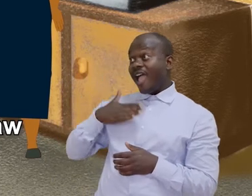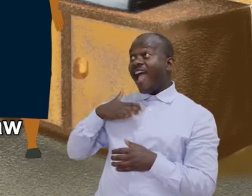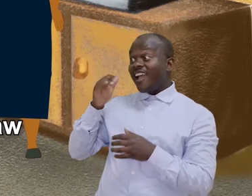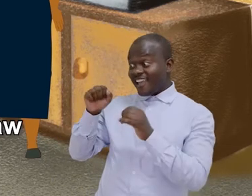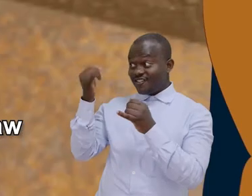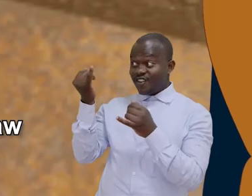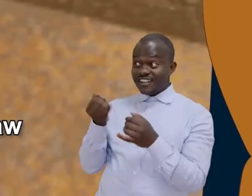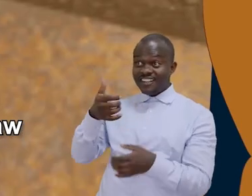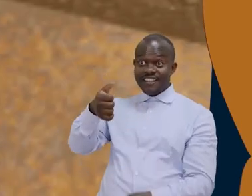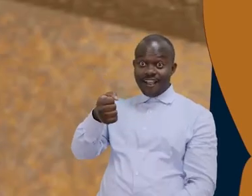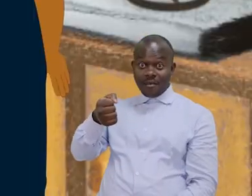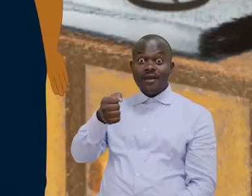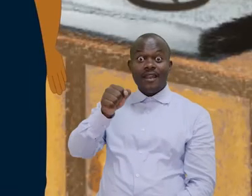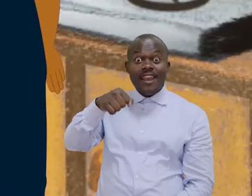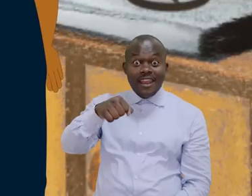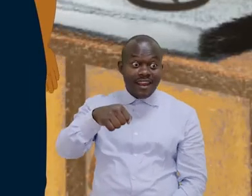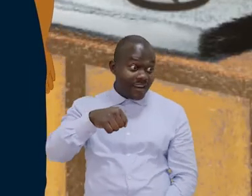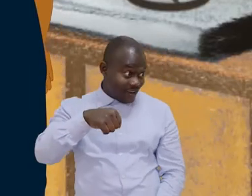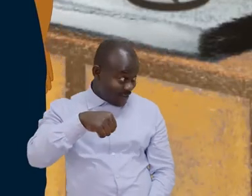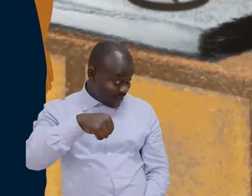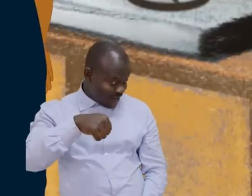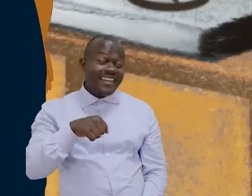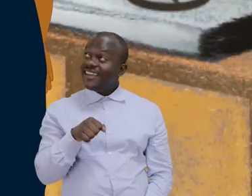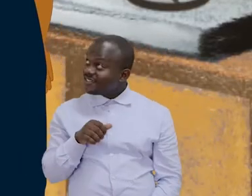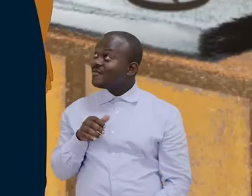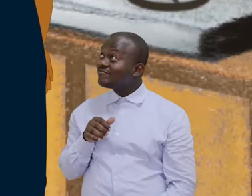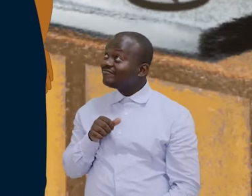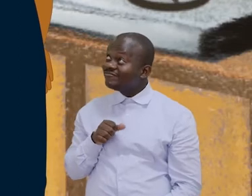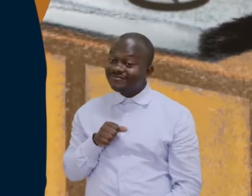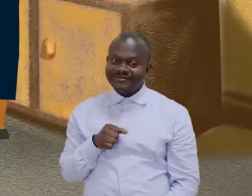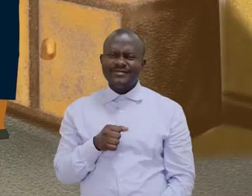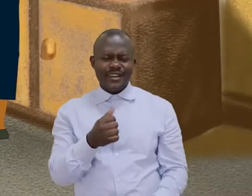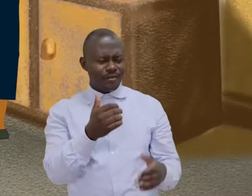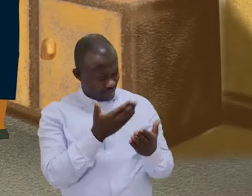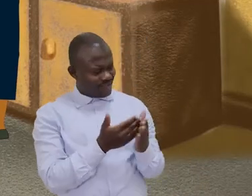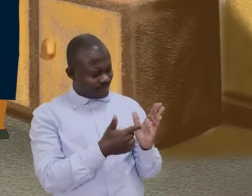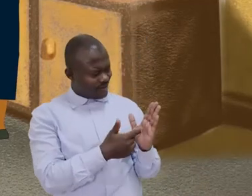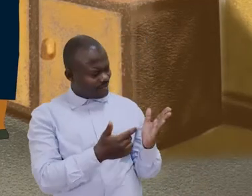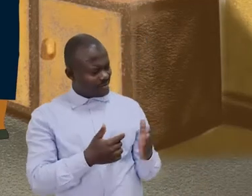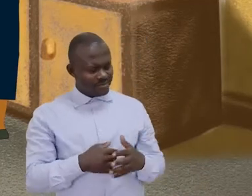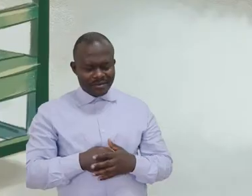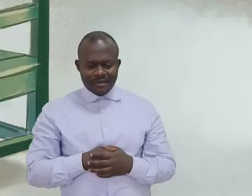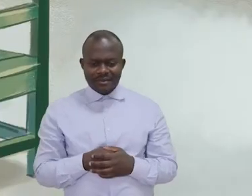I can draw this cup. Really? Yes, ma'am, I can. Please, show me.